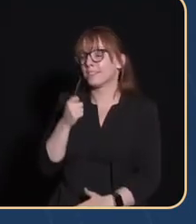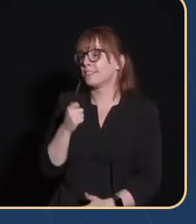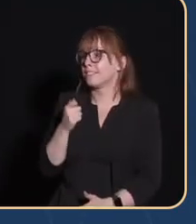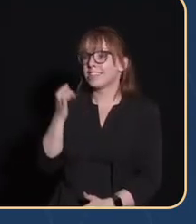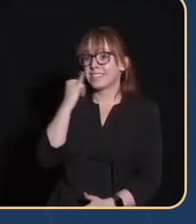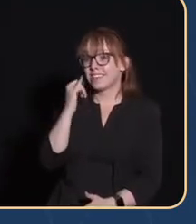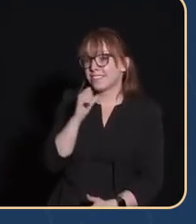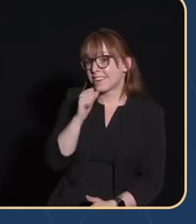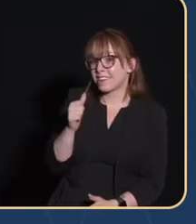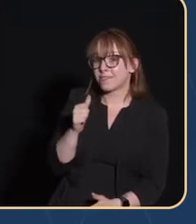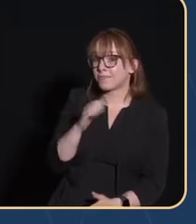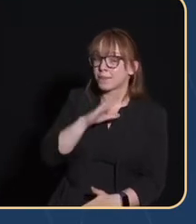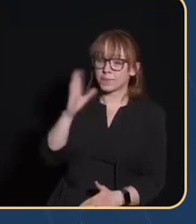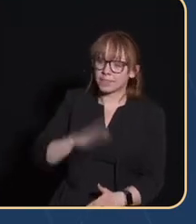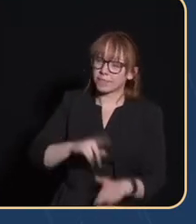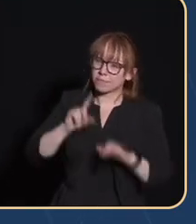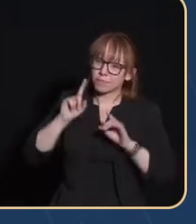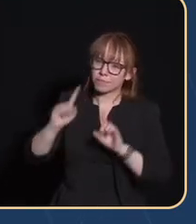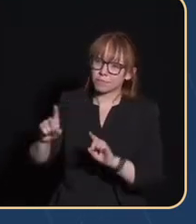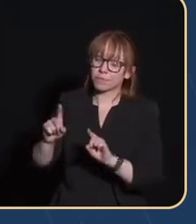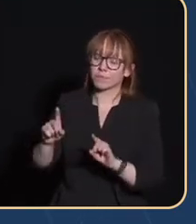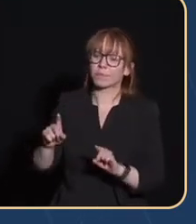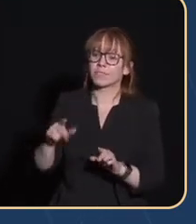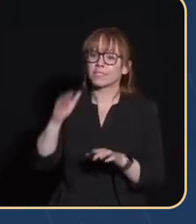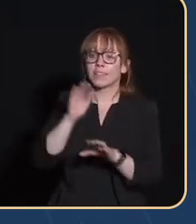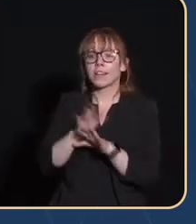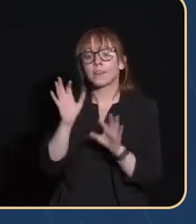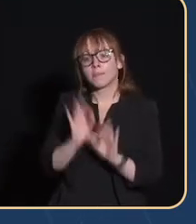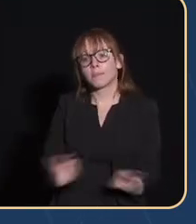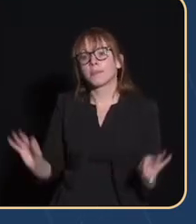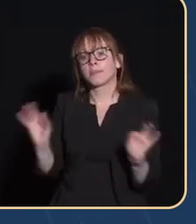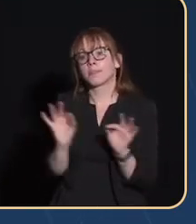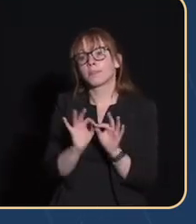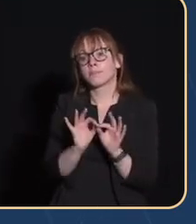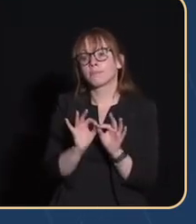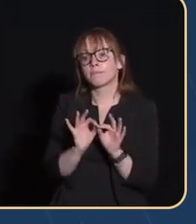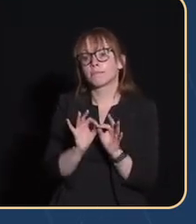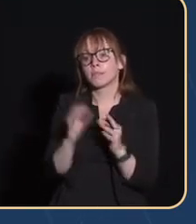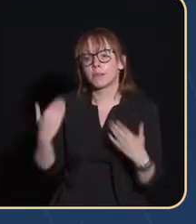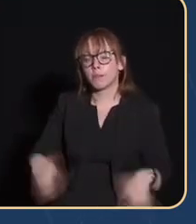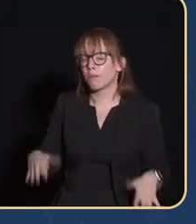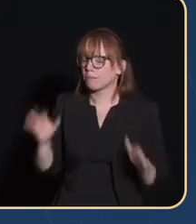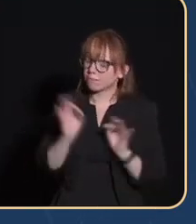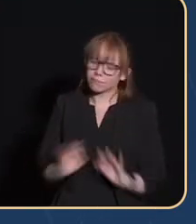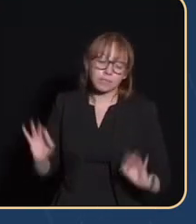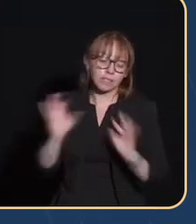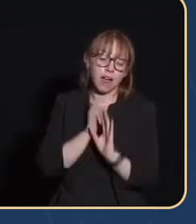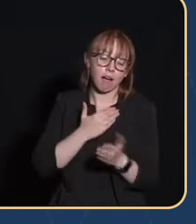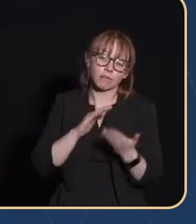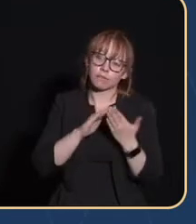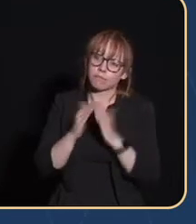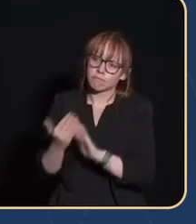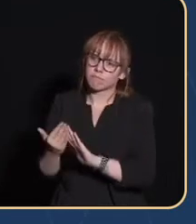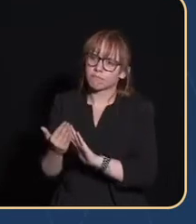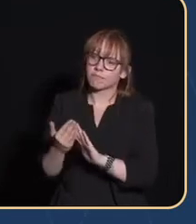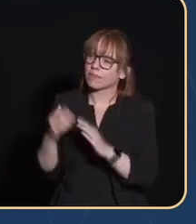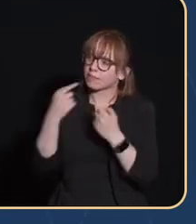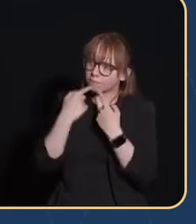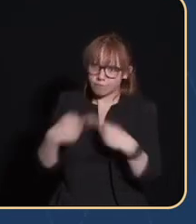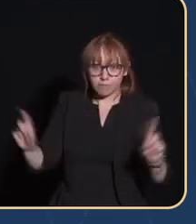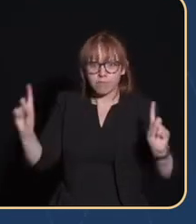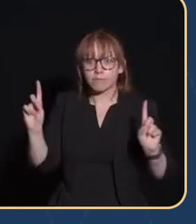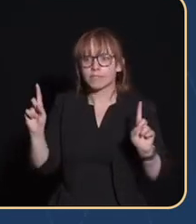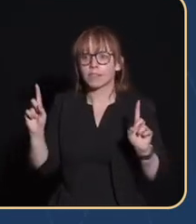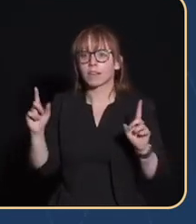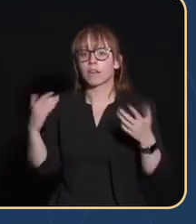get through college without scholarships. Tonight is important. This is so important to our community. And I will tell everybody at home as well, I